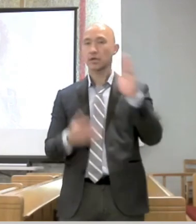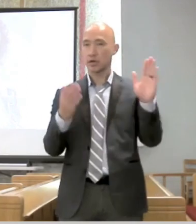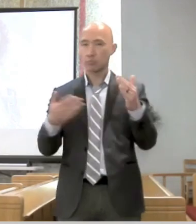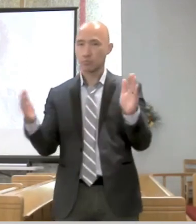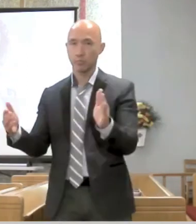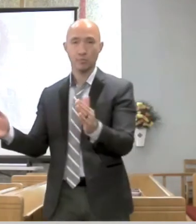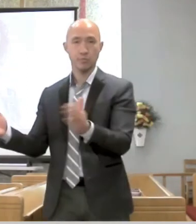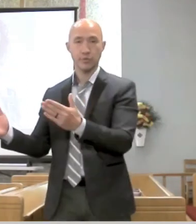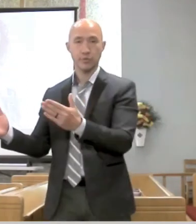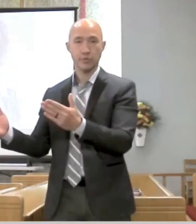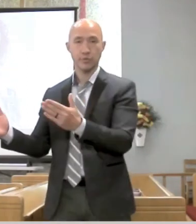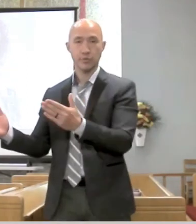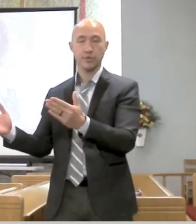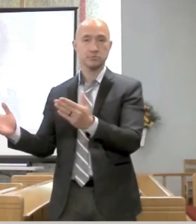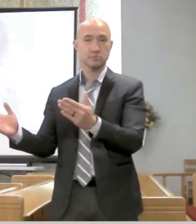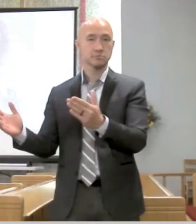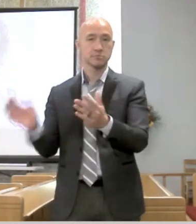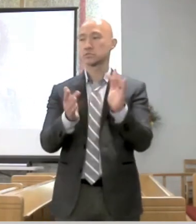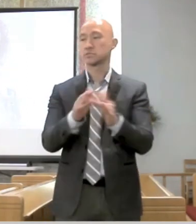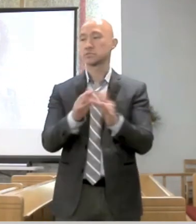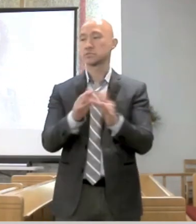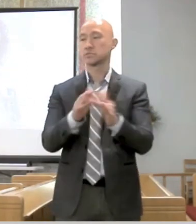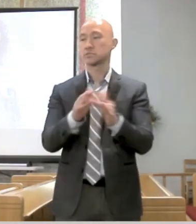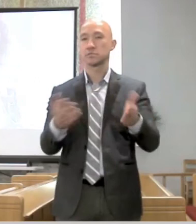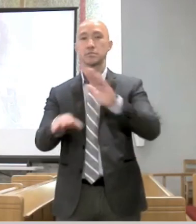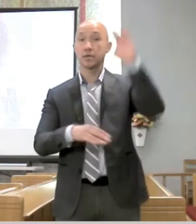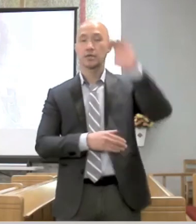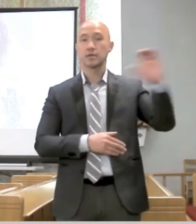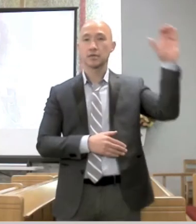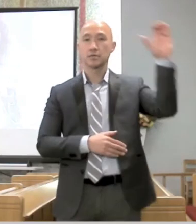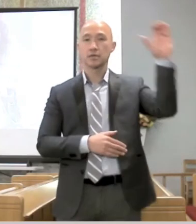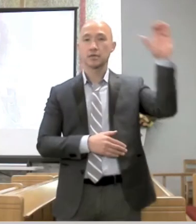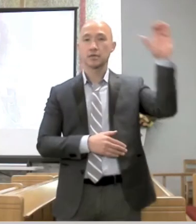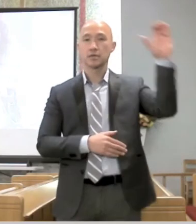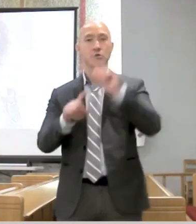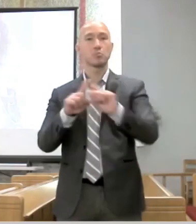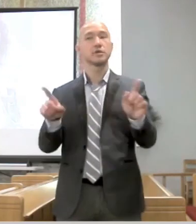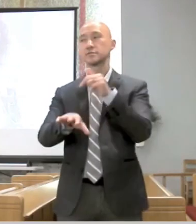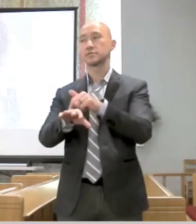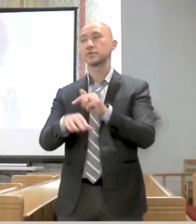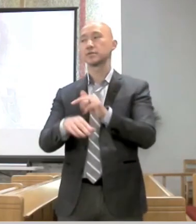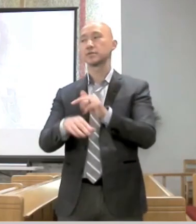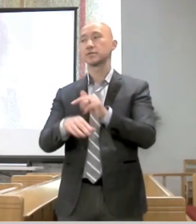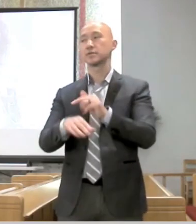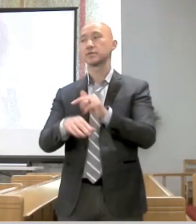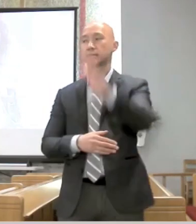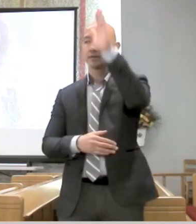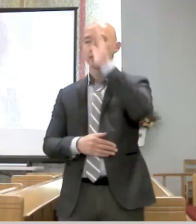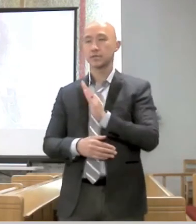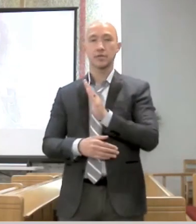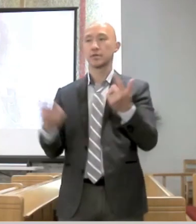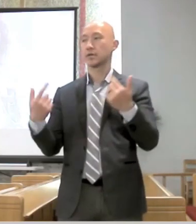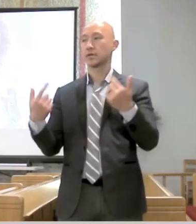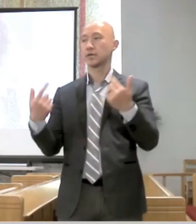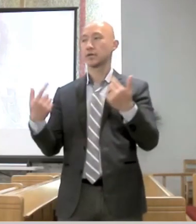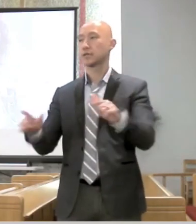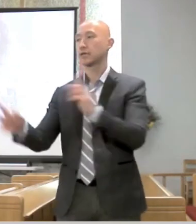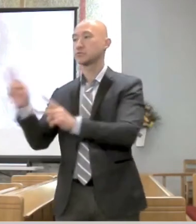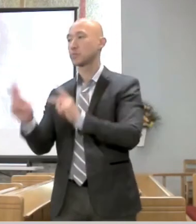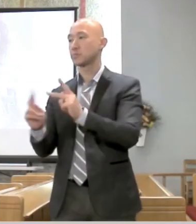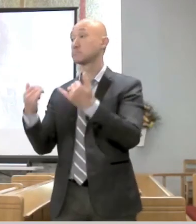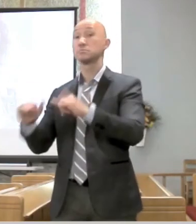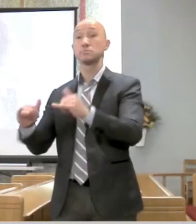gives choices to all those involved because he wants them to make a choice